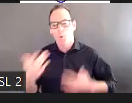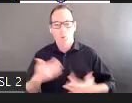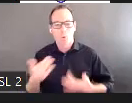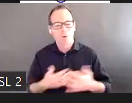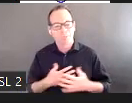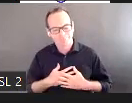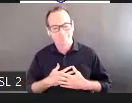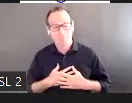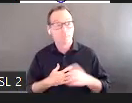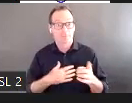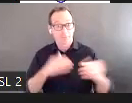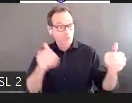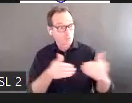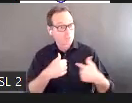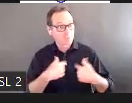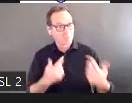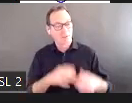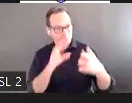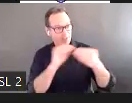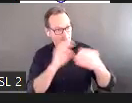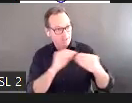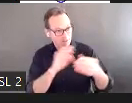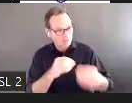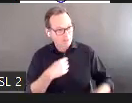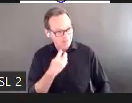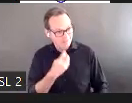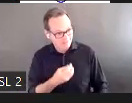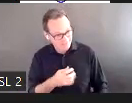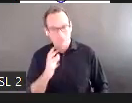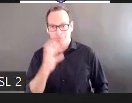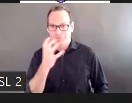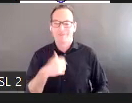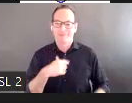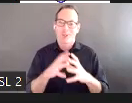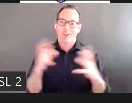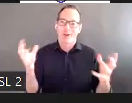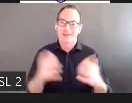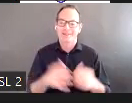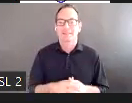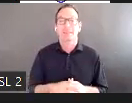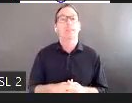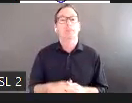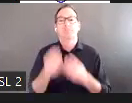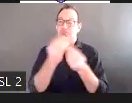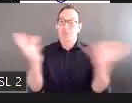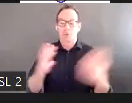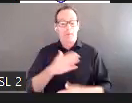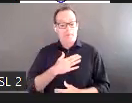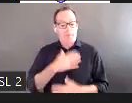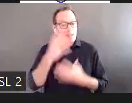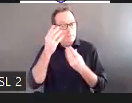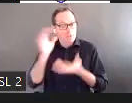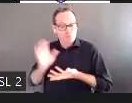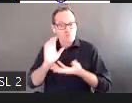always a bit much, but everyone, I do bring you information that is well sourced, it is well